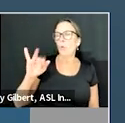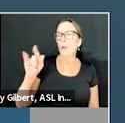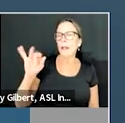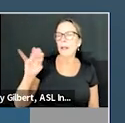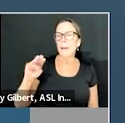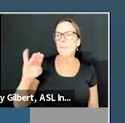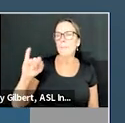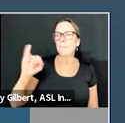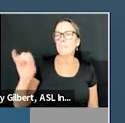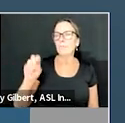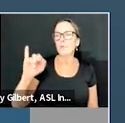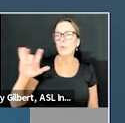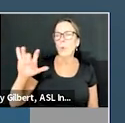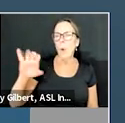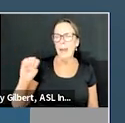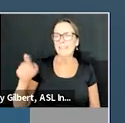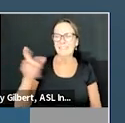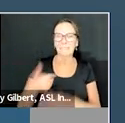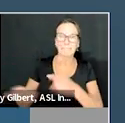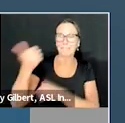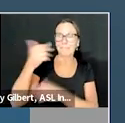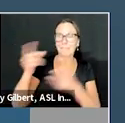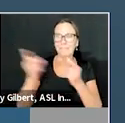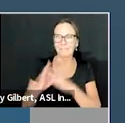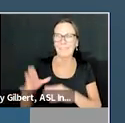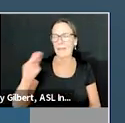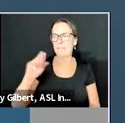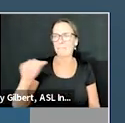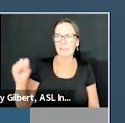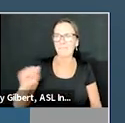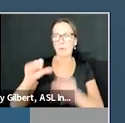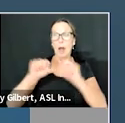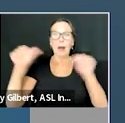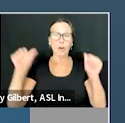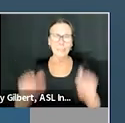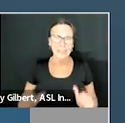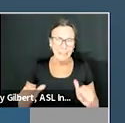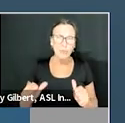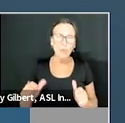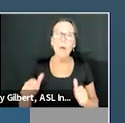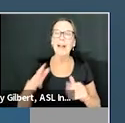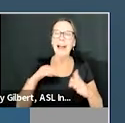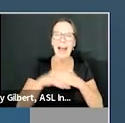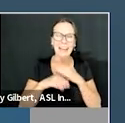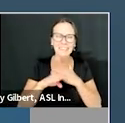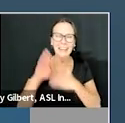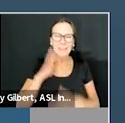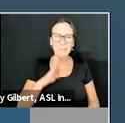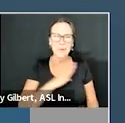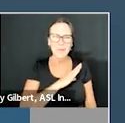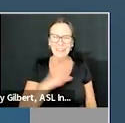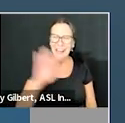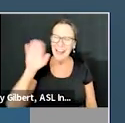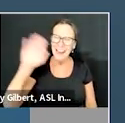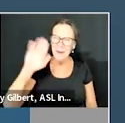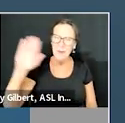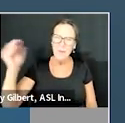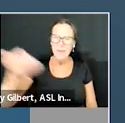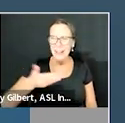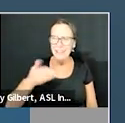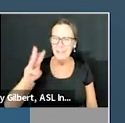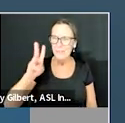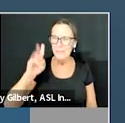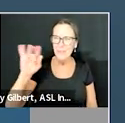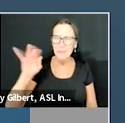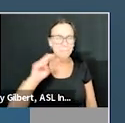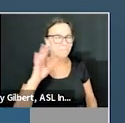Executive Director of the Massachusetts Architectural Access Board. Hi. Welcome, William. Good